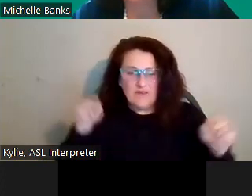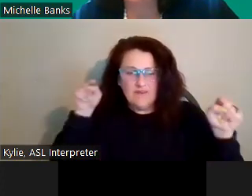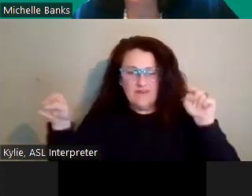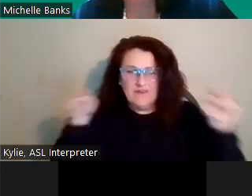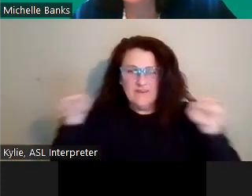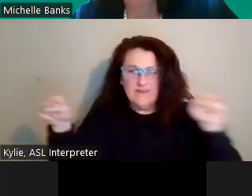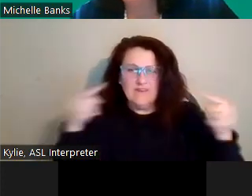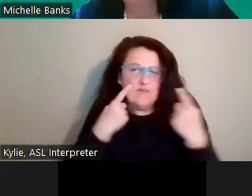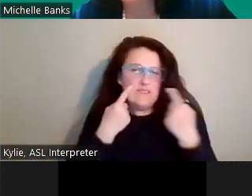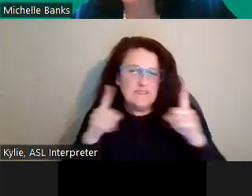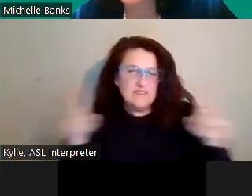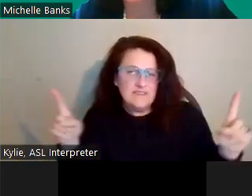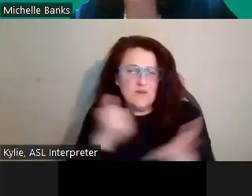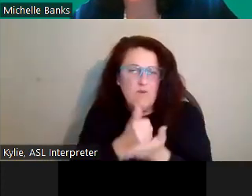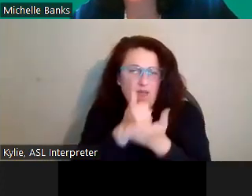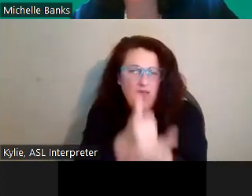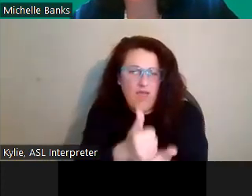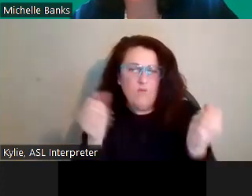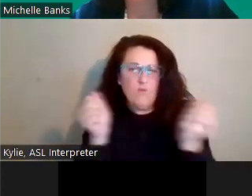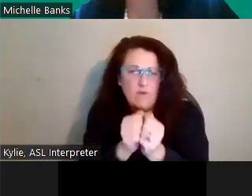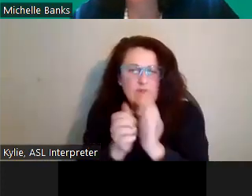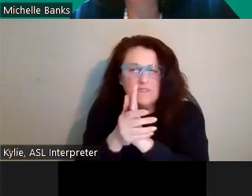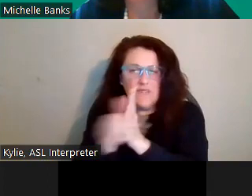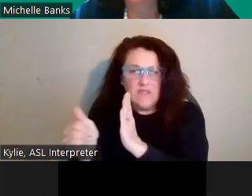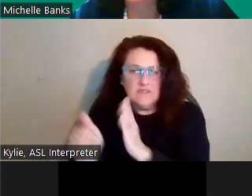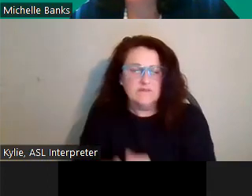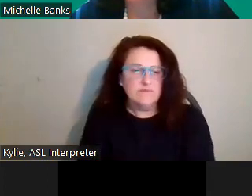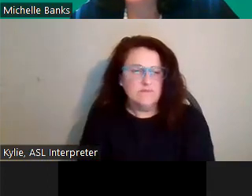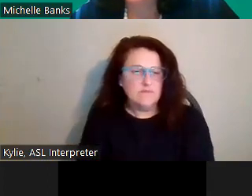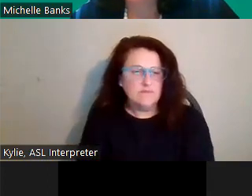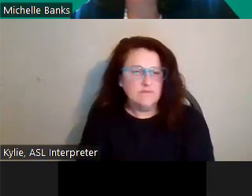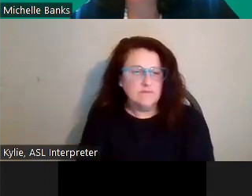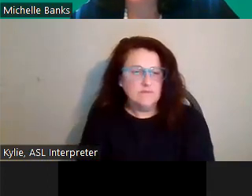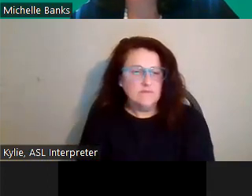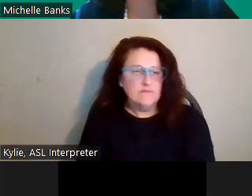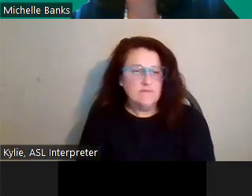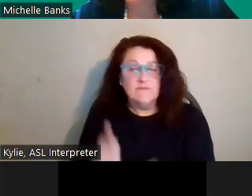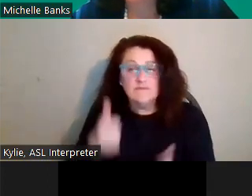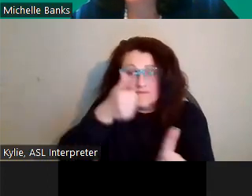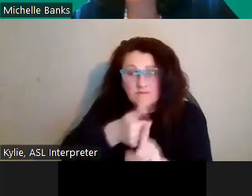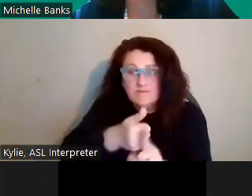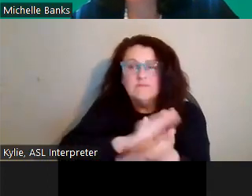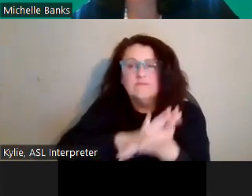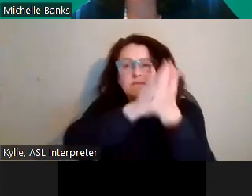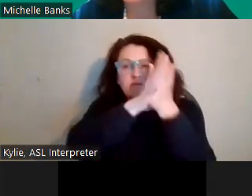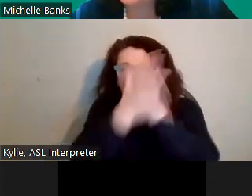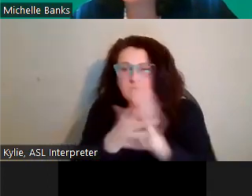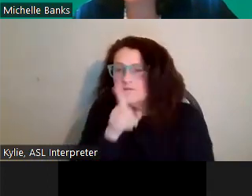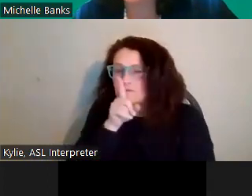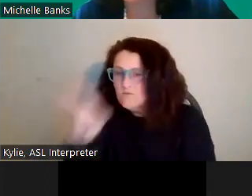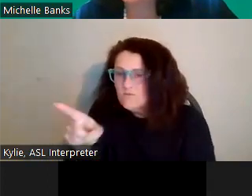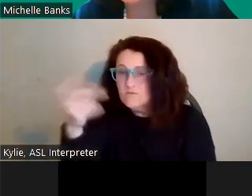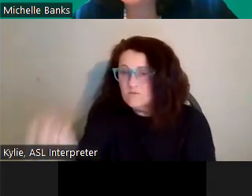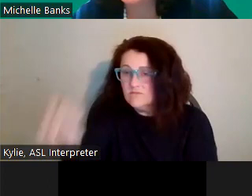successful at. And we help them with those advocacy skills. Self-realization, so understanding their